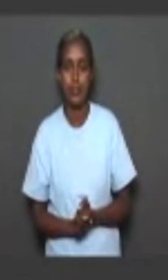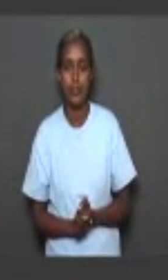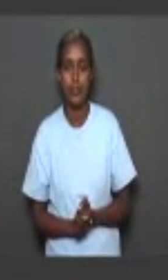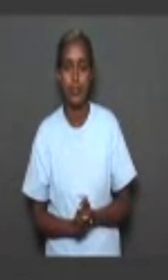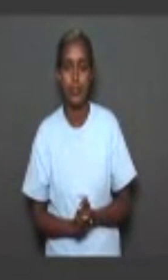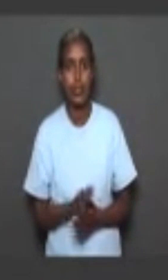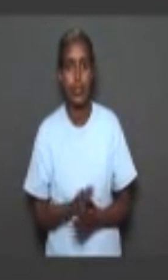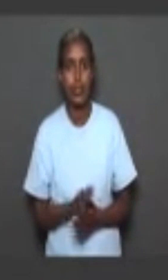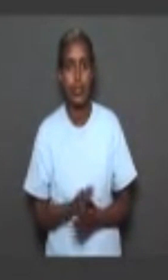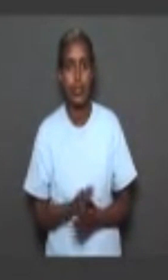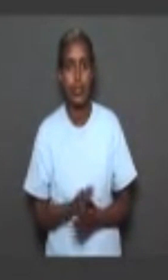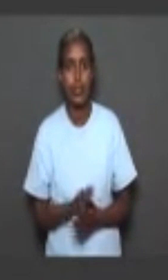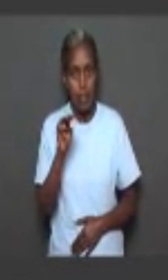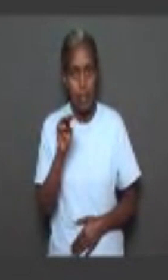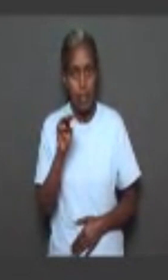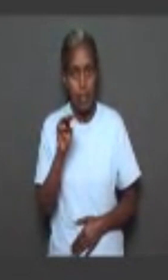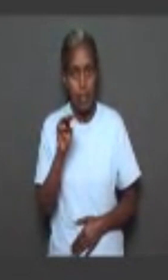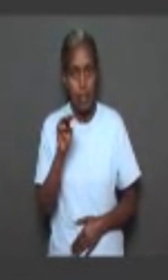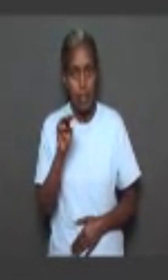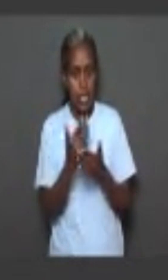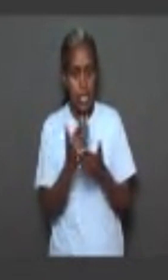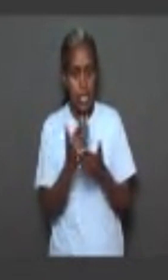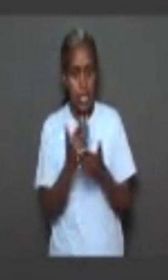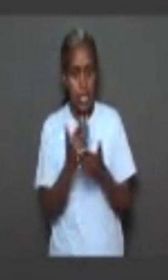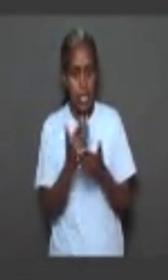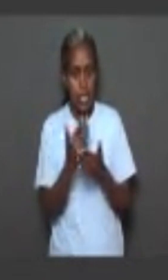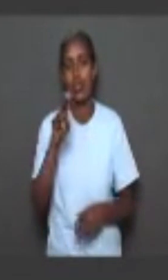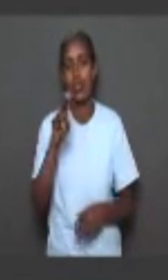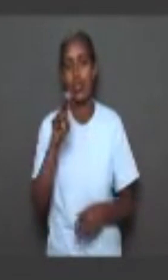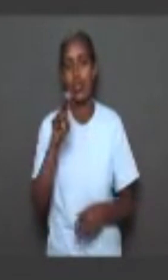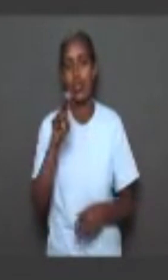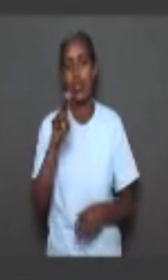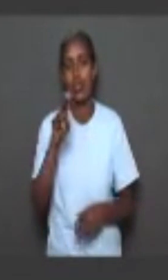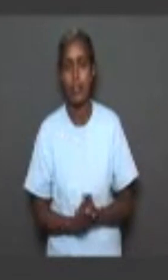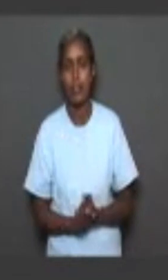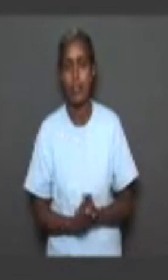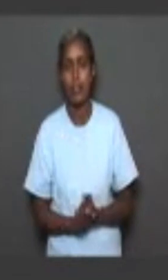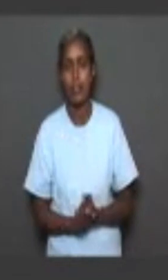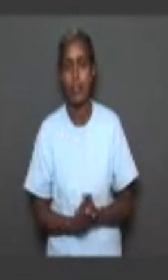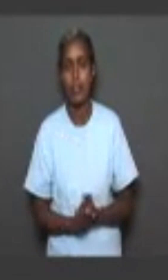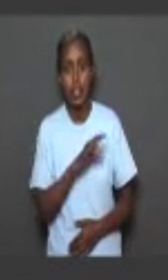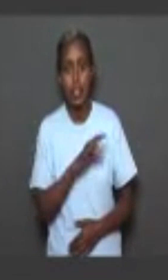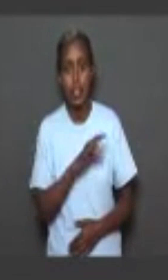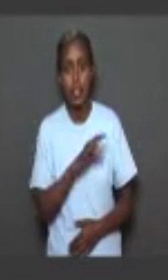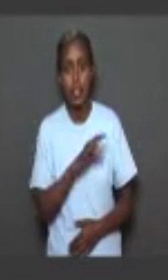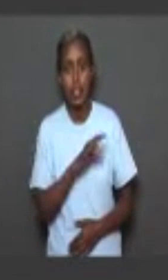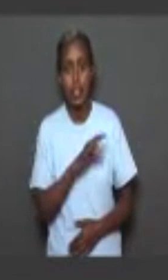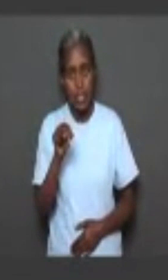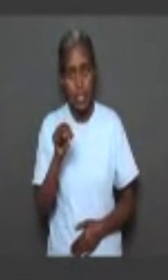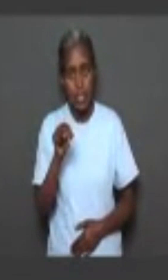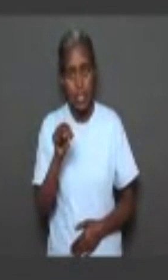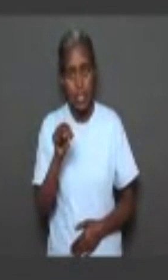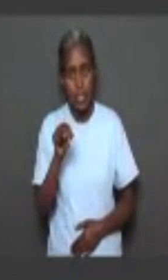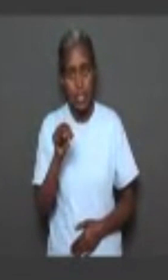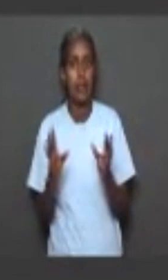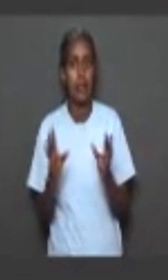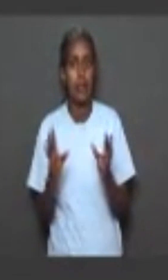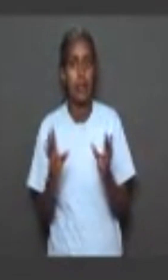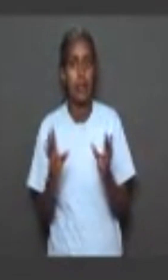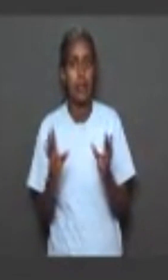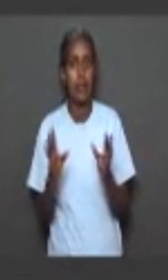M is a subset of N, and N is a subset